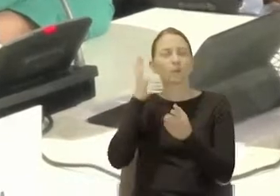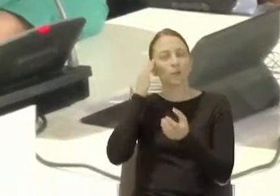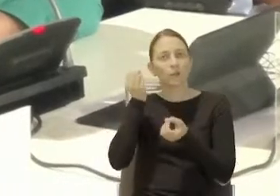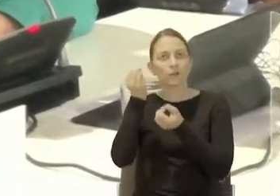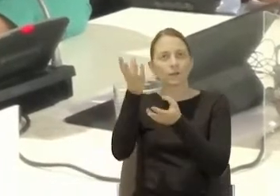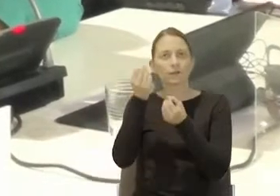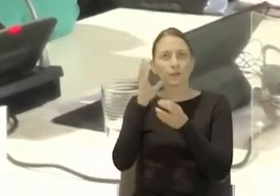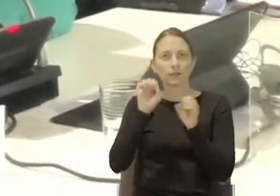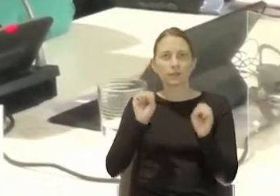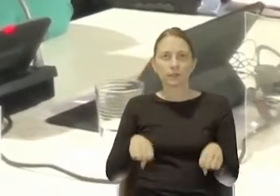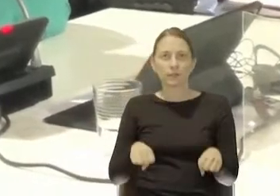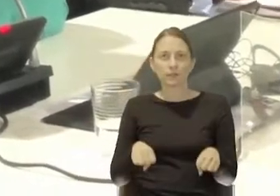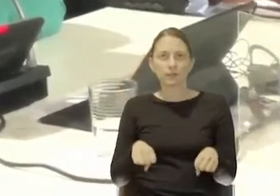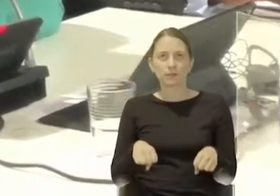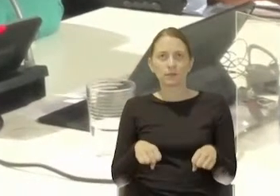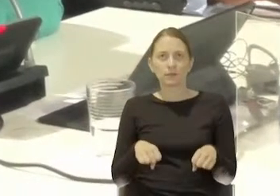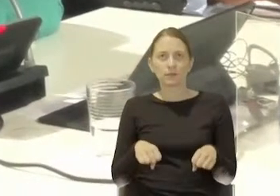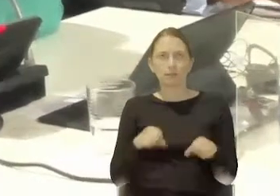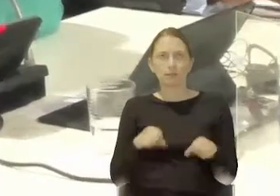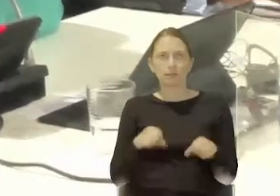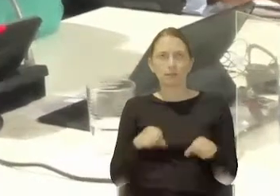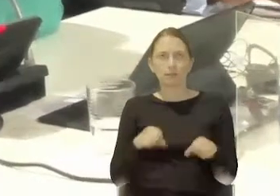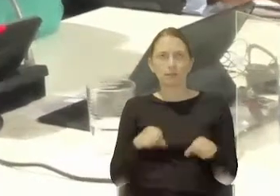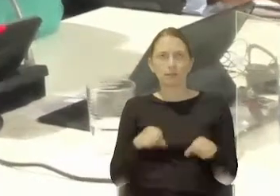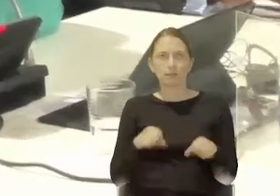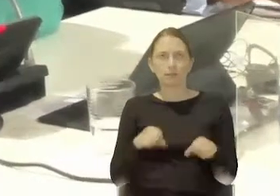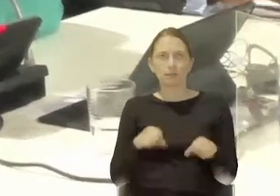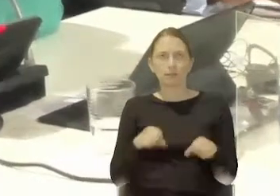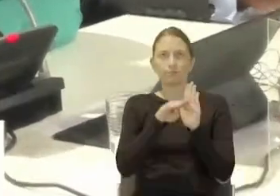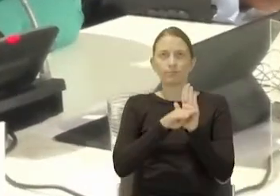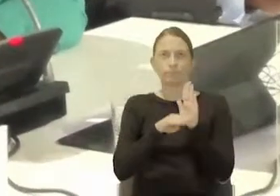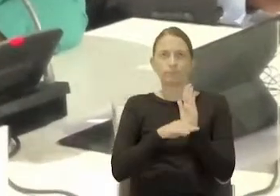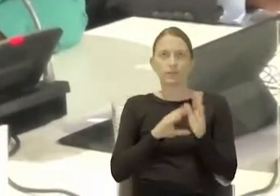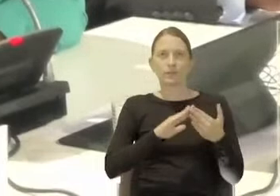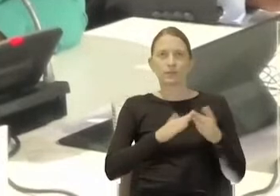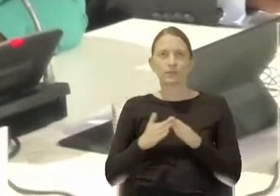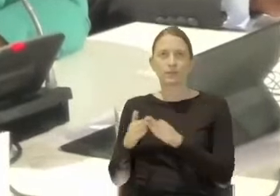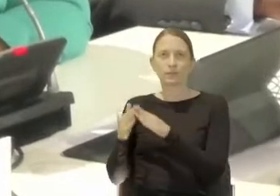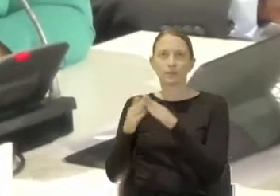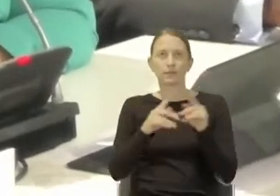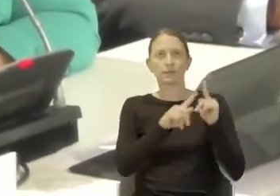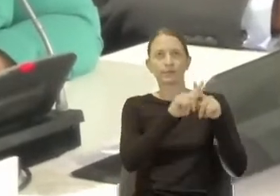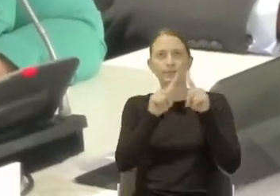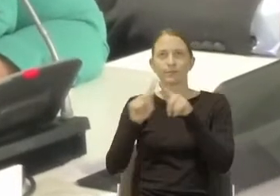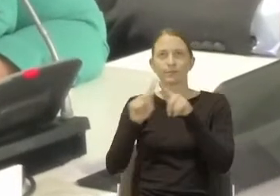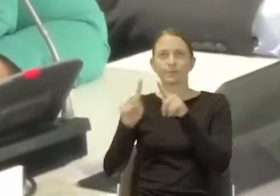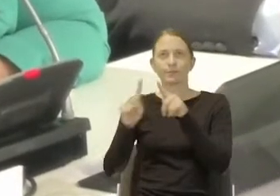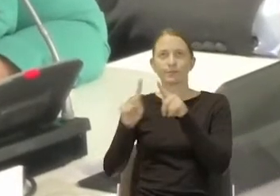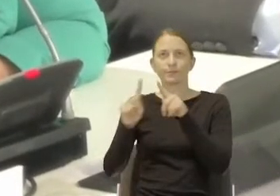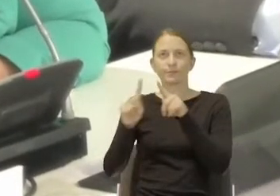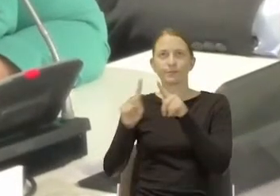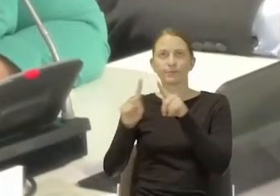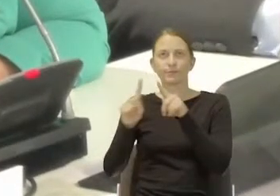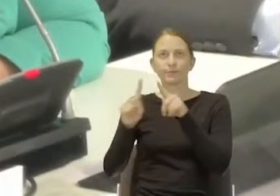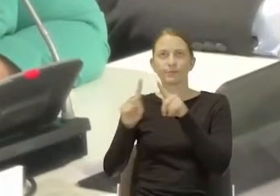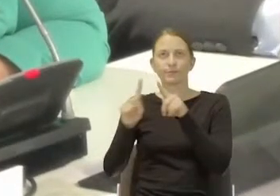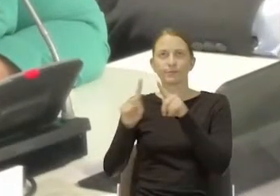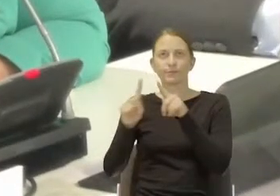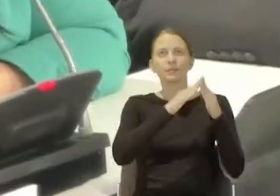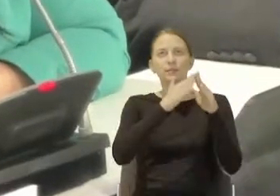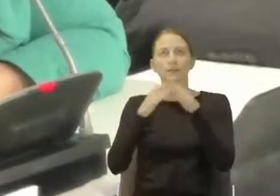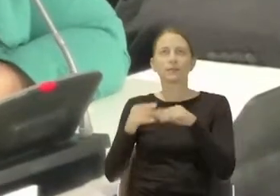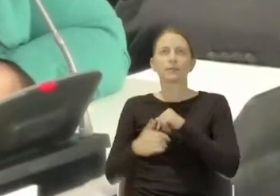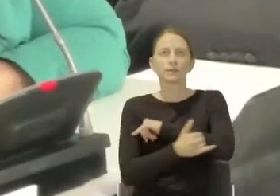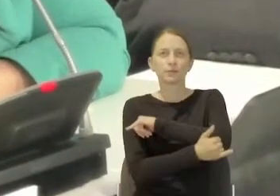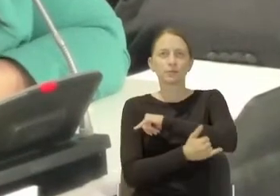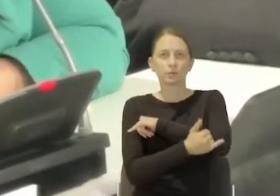urban agenda in particular countries. The Polish government pays great attention to